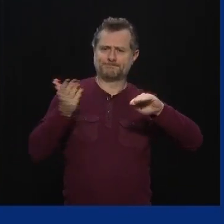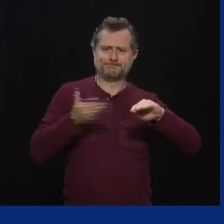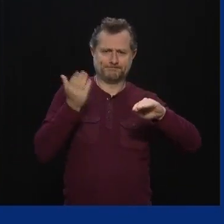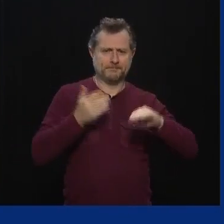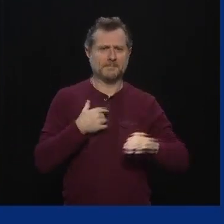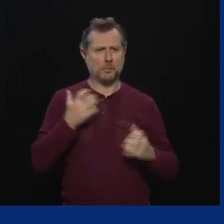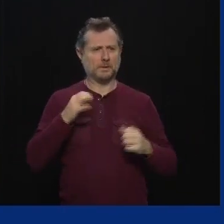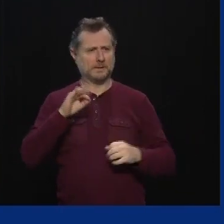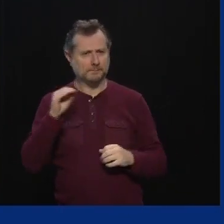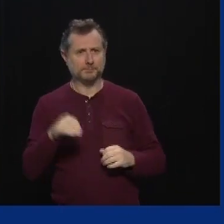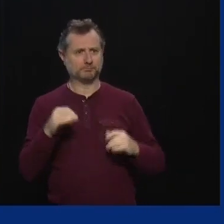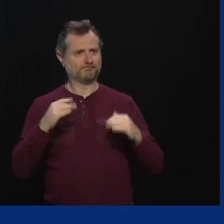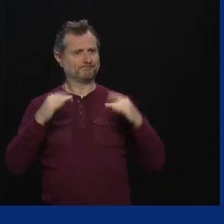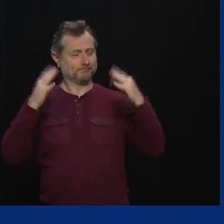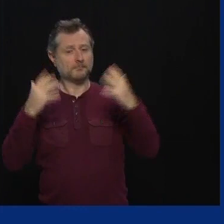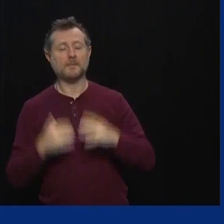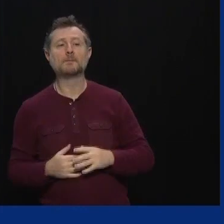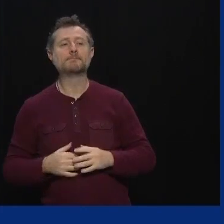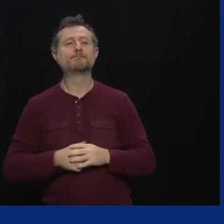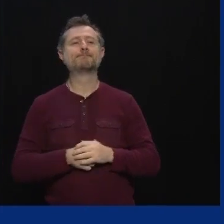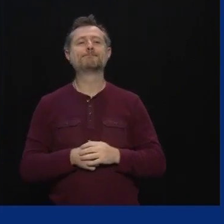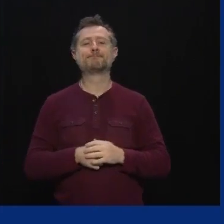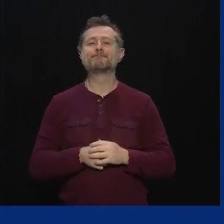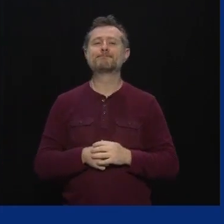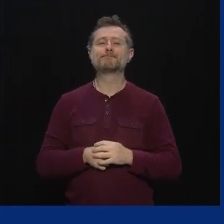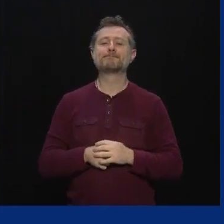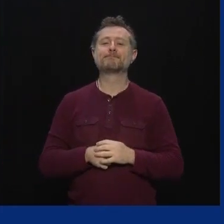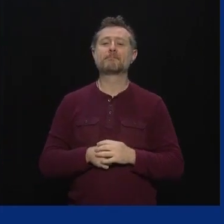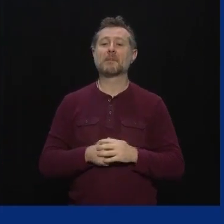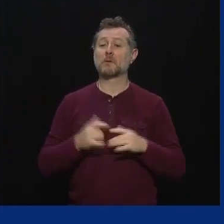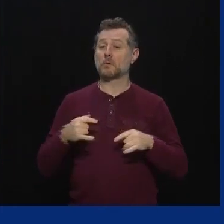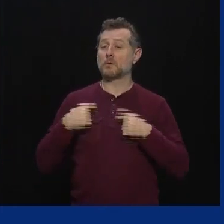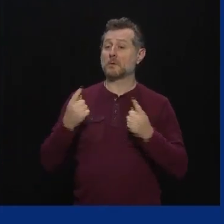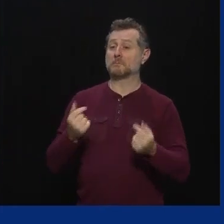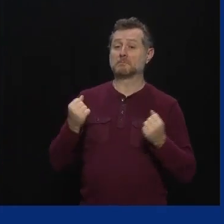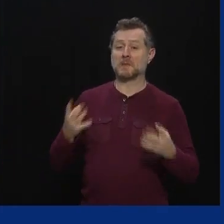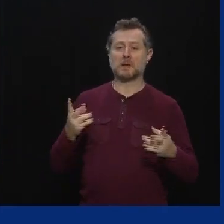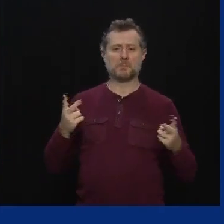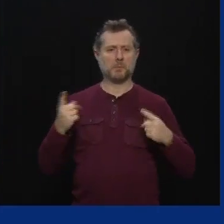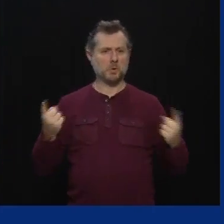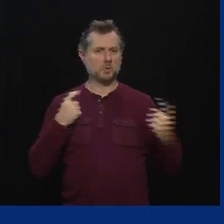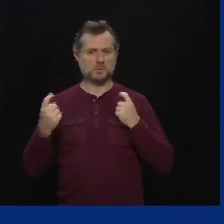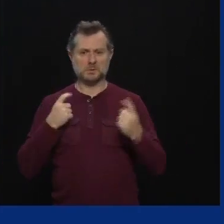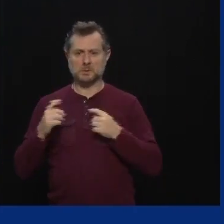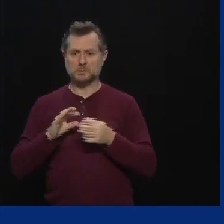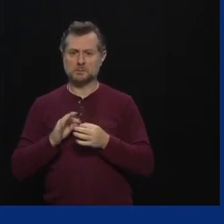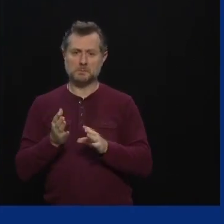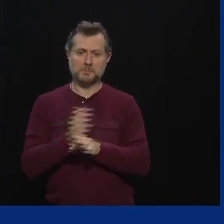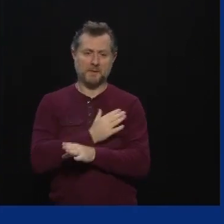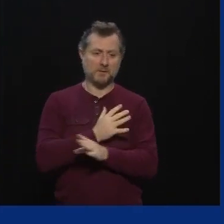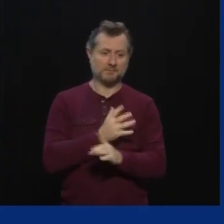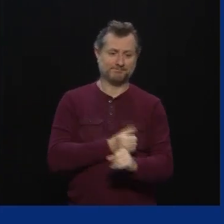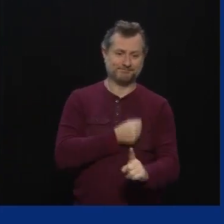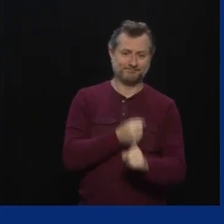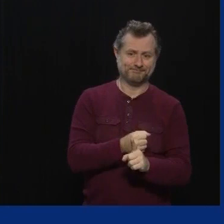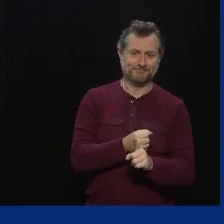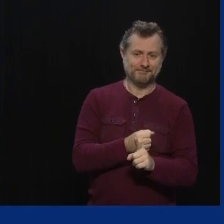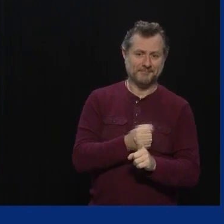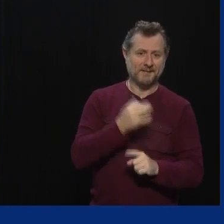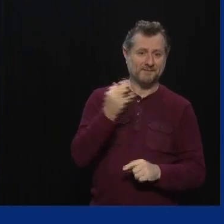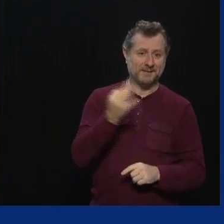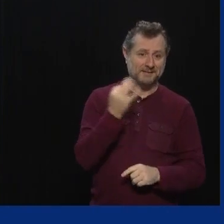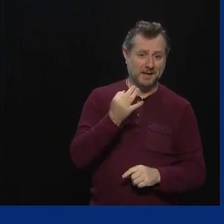The requirements that we've had in the past, a lot of questions before we hit another milestone Friday, which was our deadline for home health care workers and adult